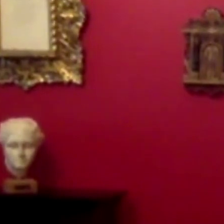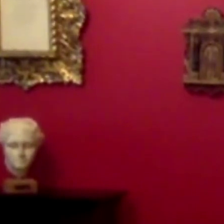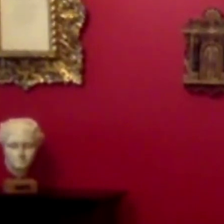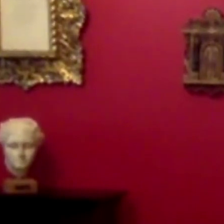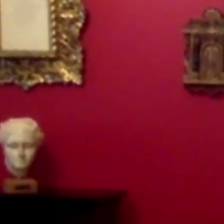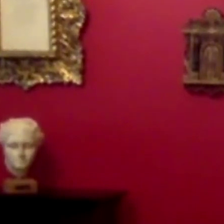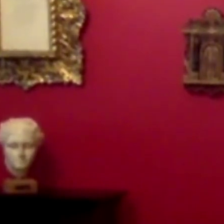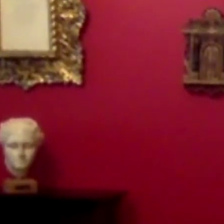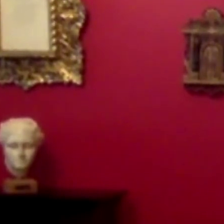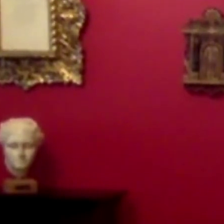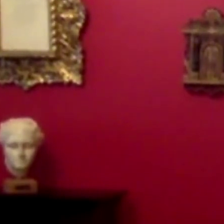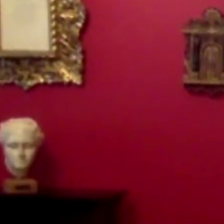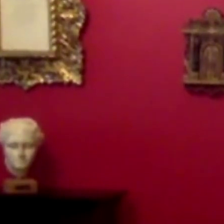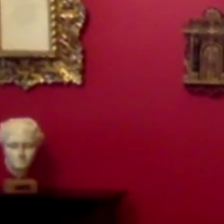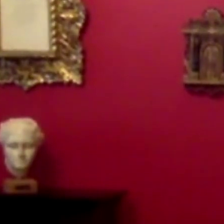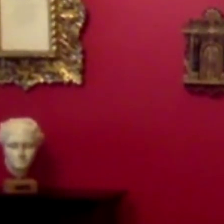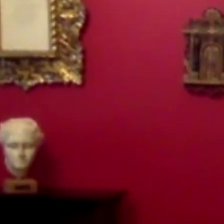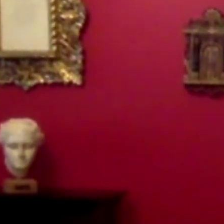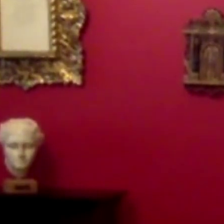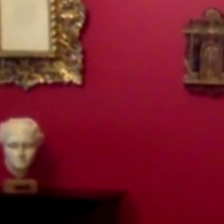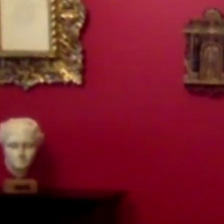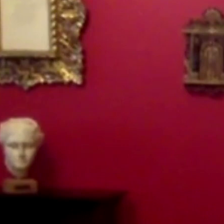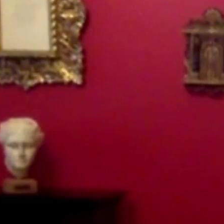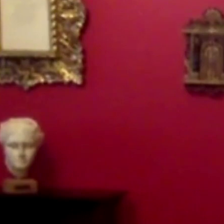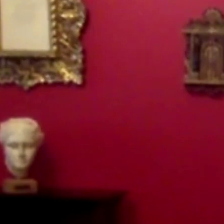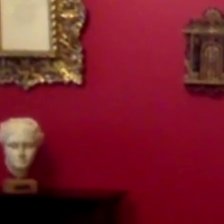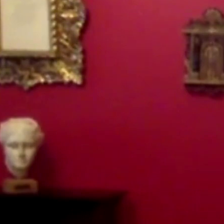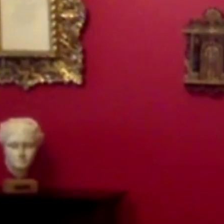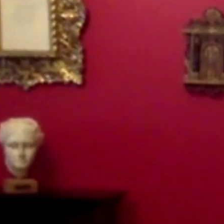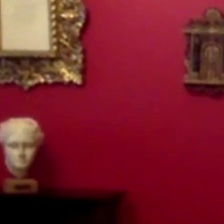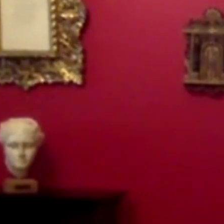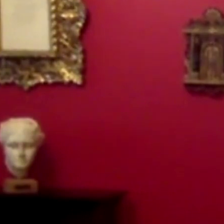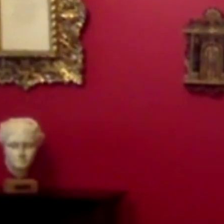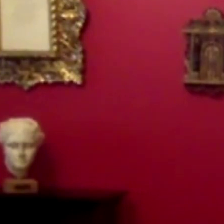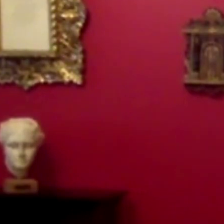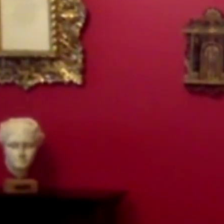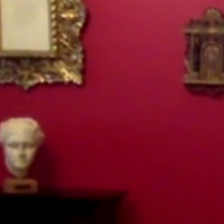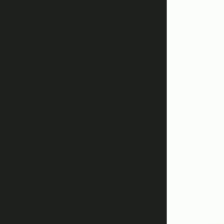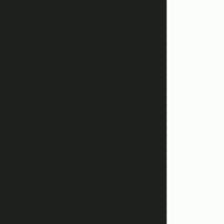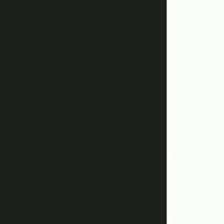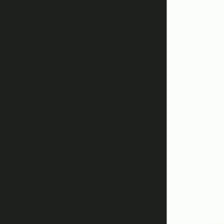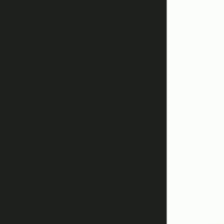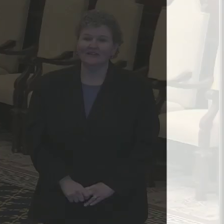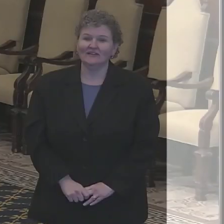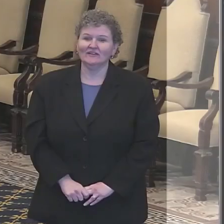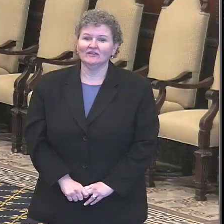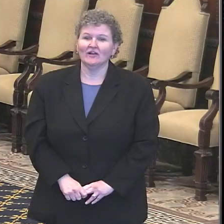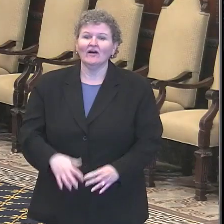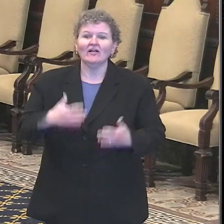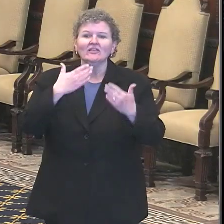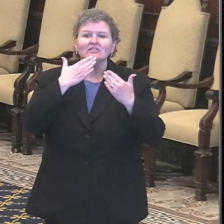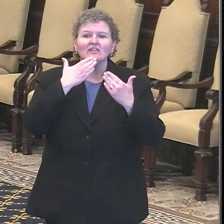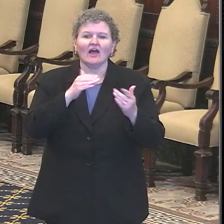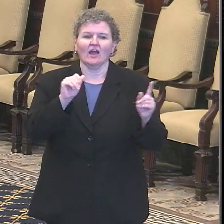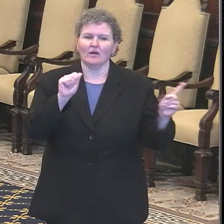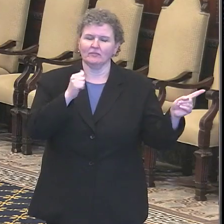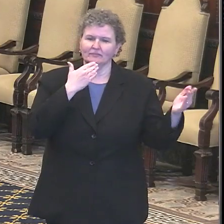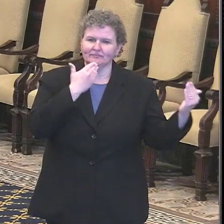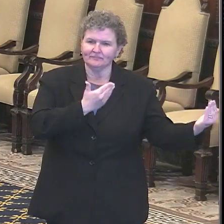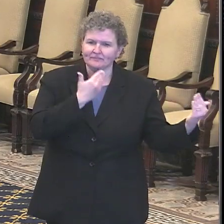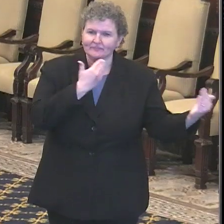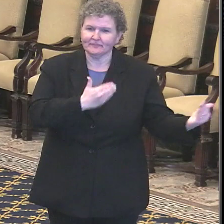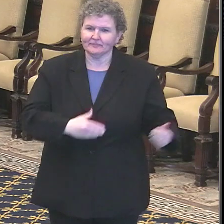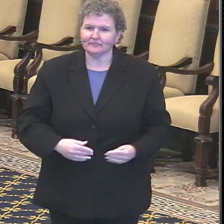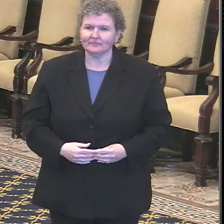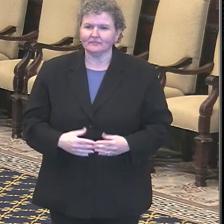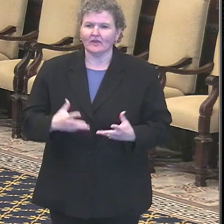1-800-722-7112. Esta llamada es gratuita. Gracias. Thank you, Armando. We're now going to move to the